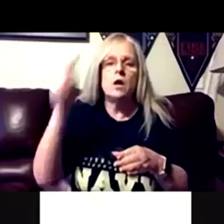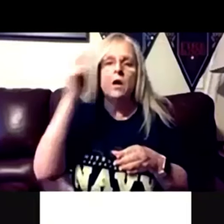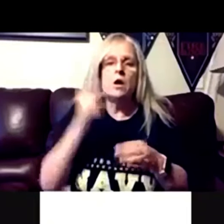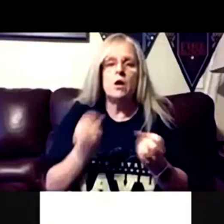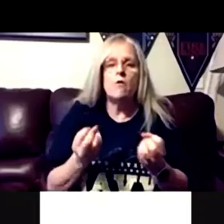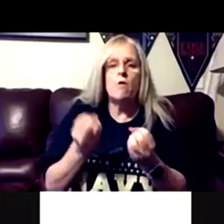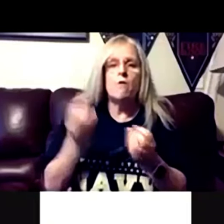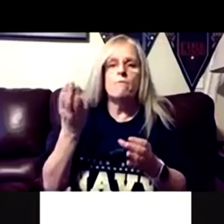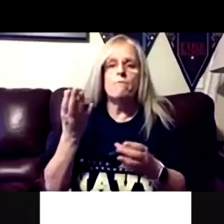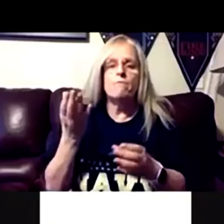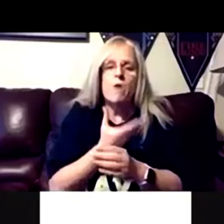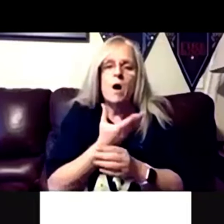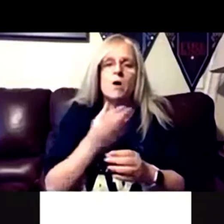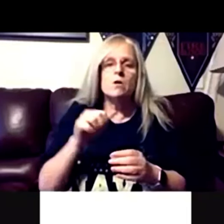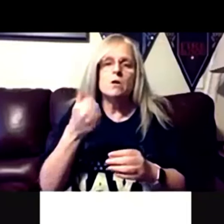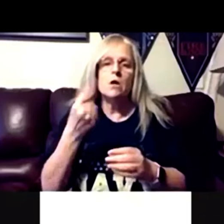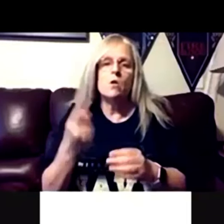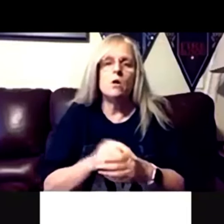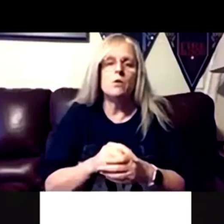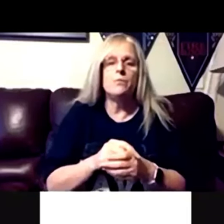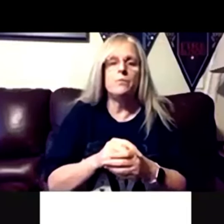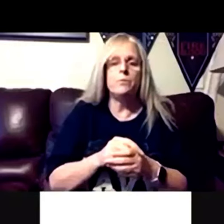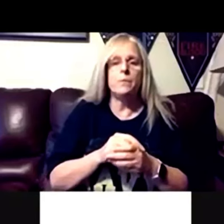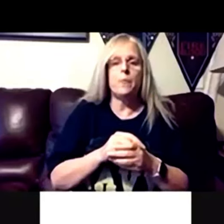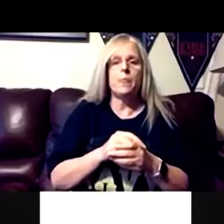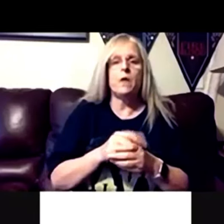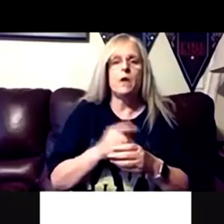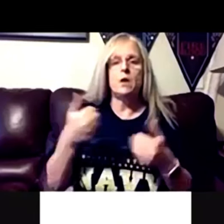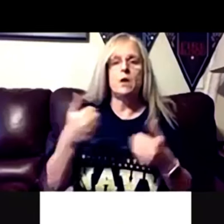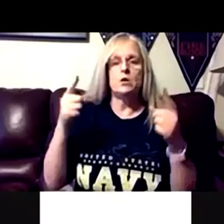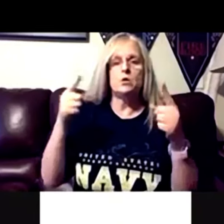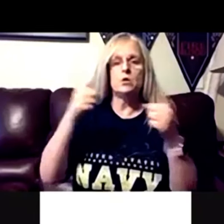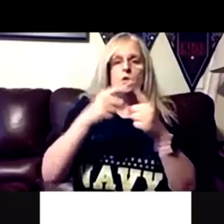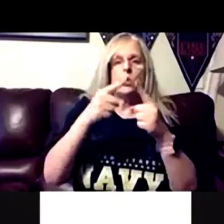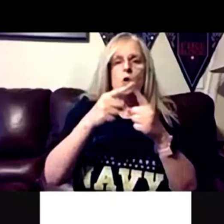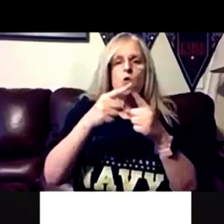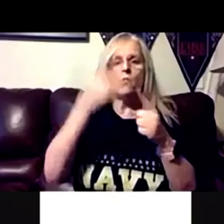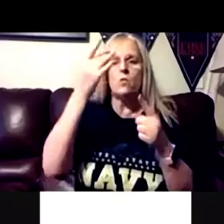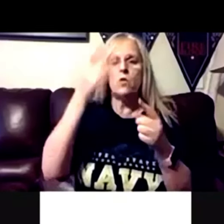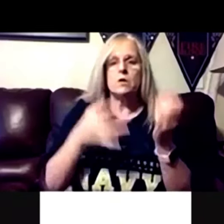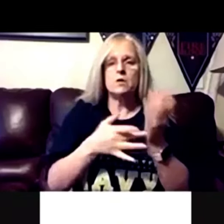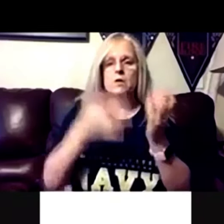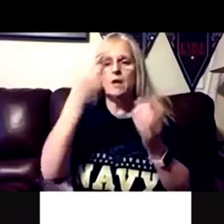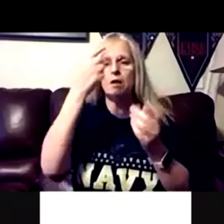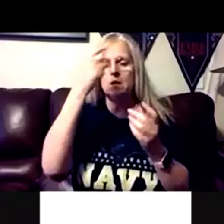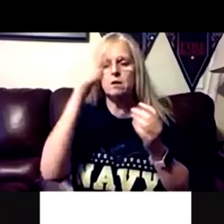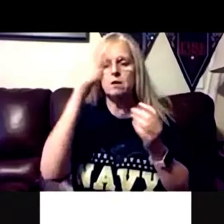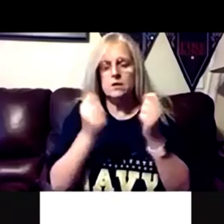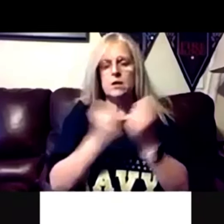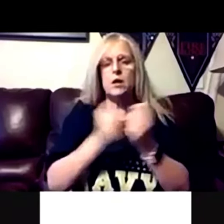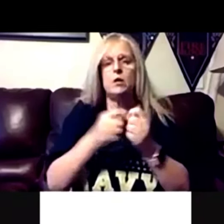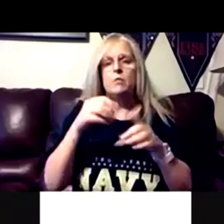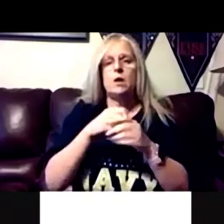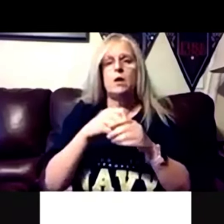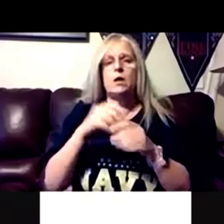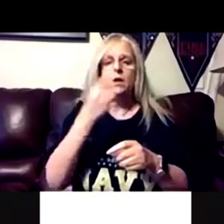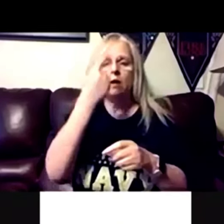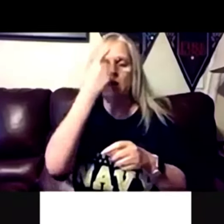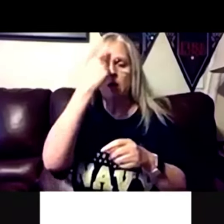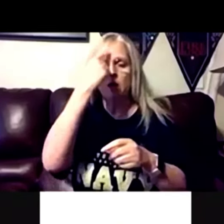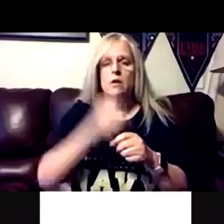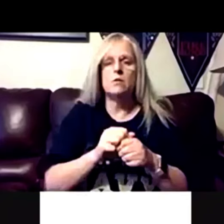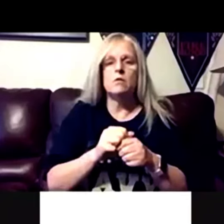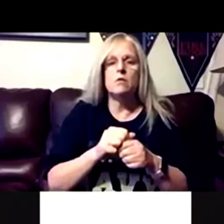anybody. And his goal for his tech team in India is to continue to improve the tools and